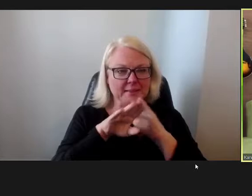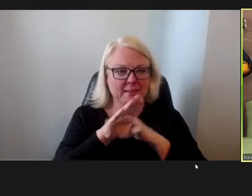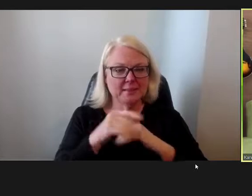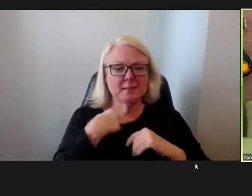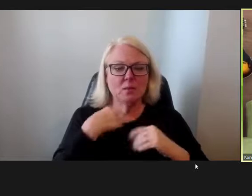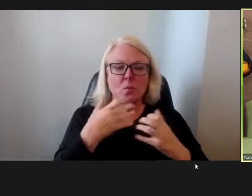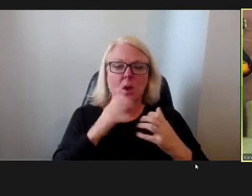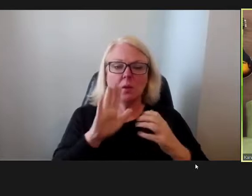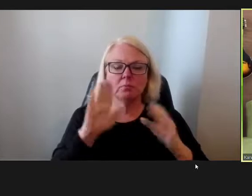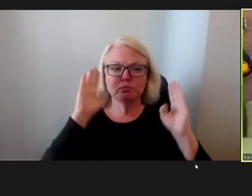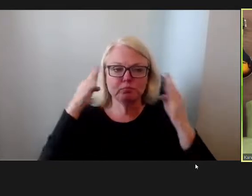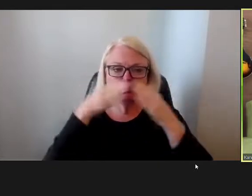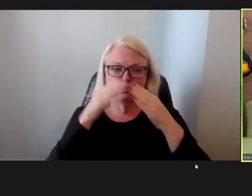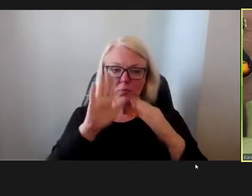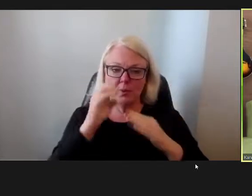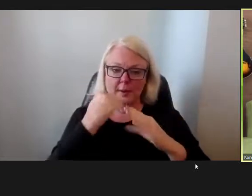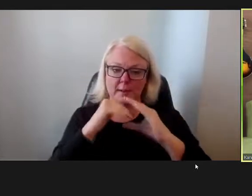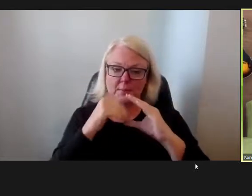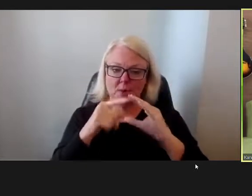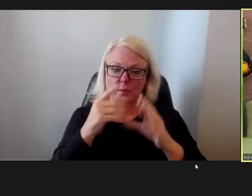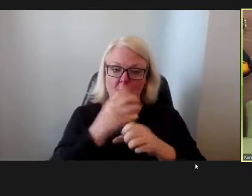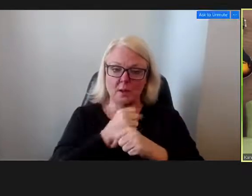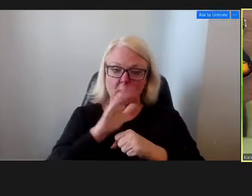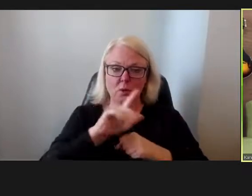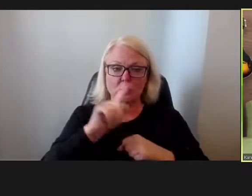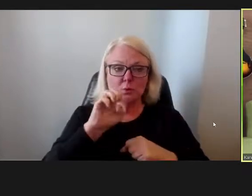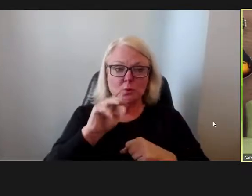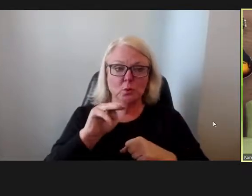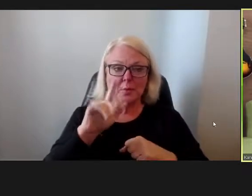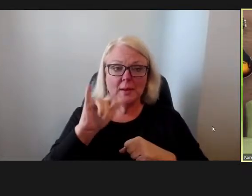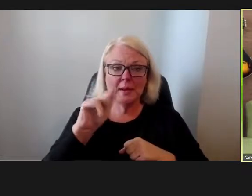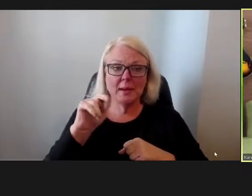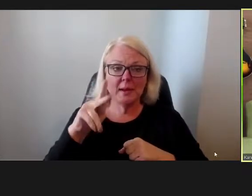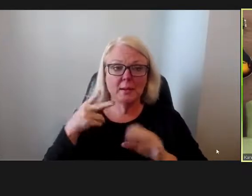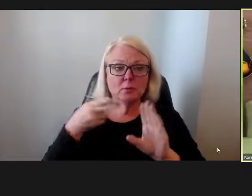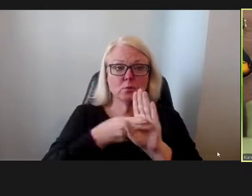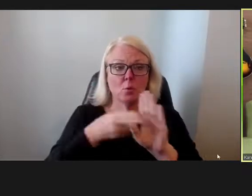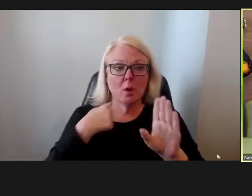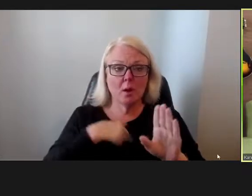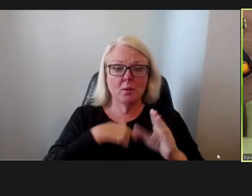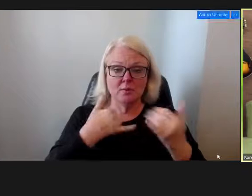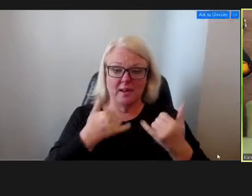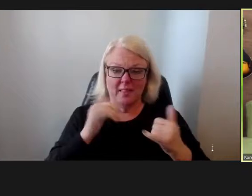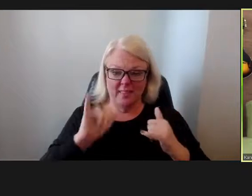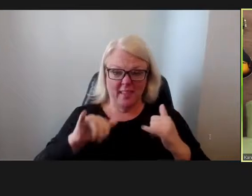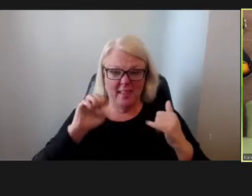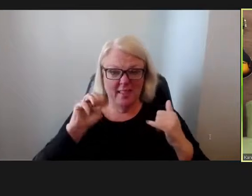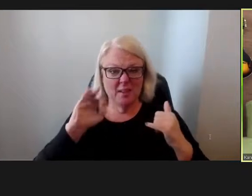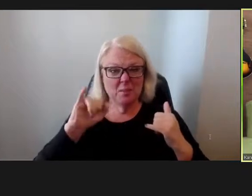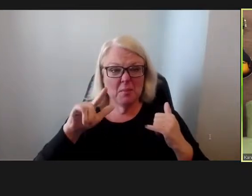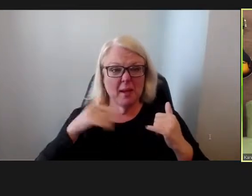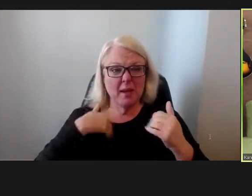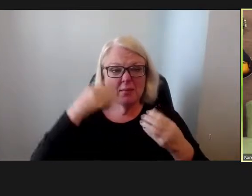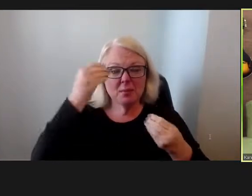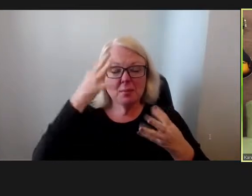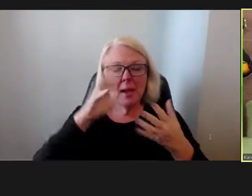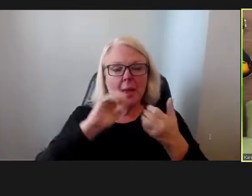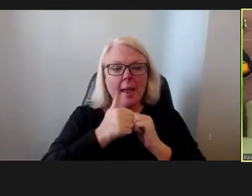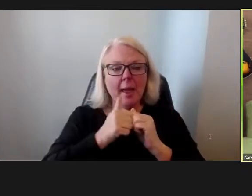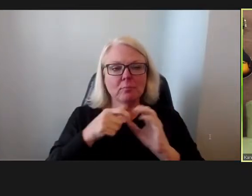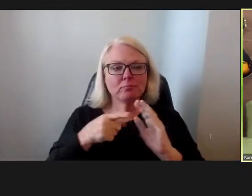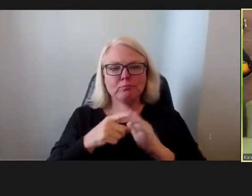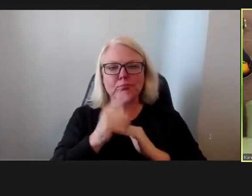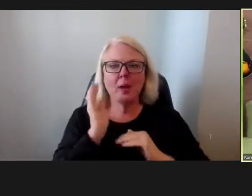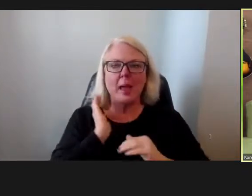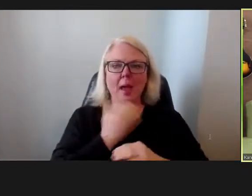your attention to the email where you received your Zoom link to join us today. In that email, there's information on how to navigate our